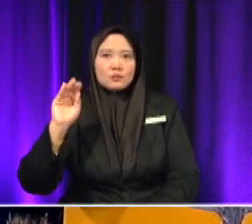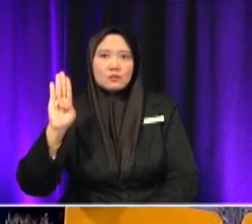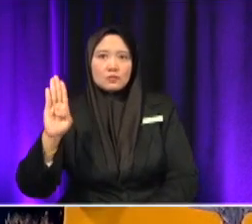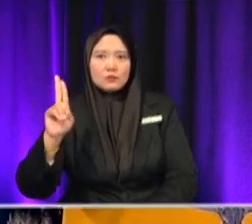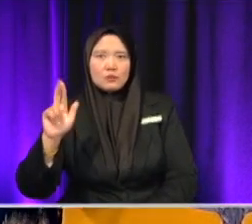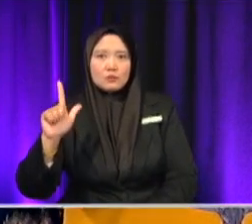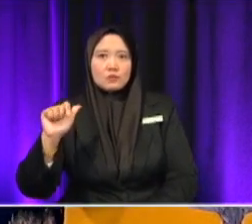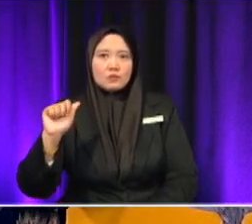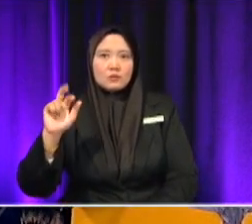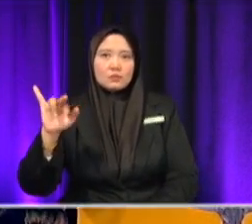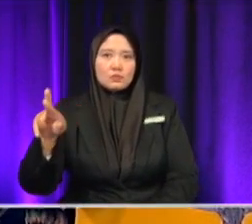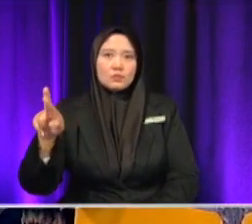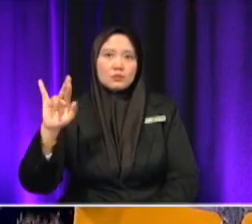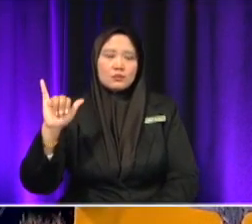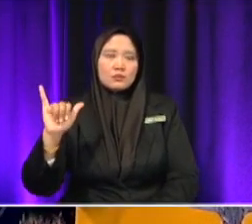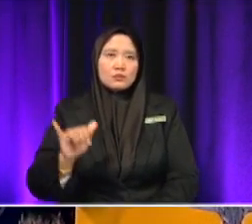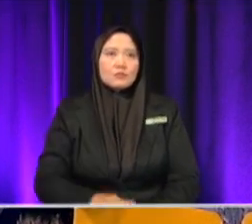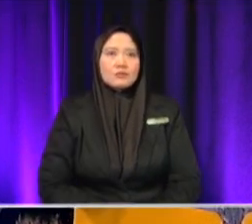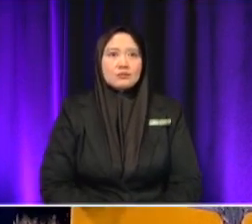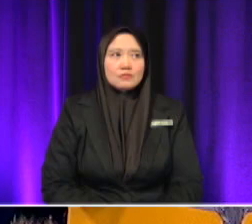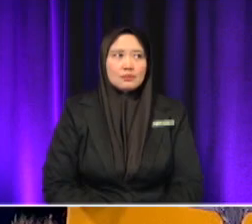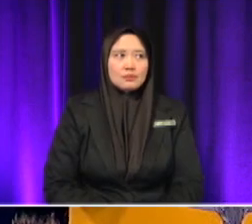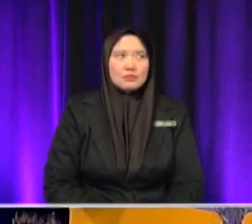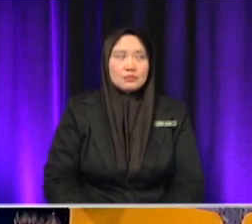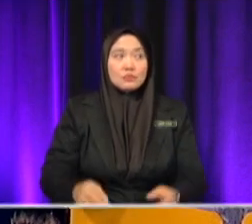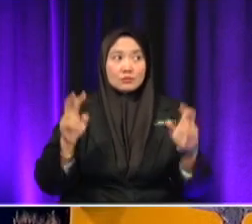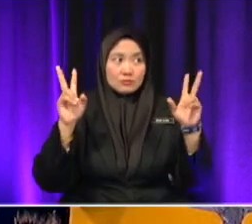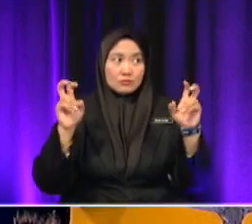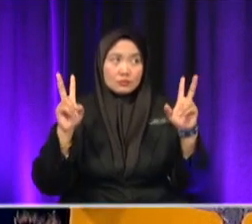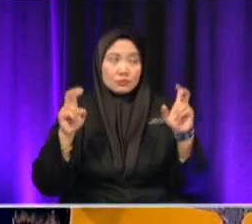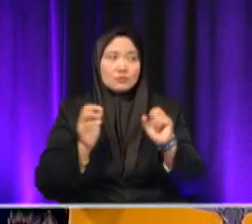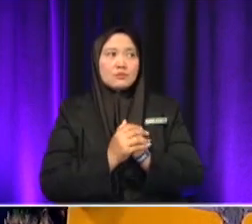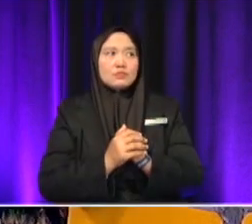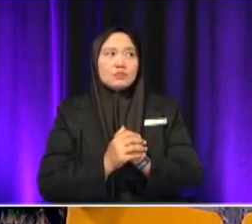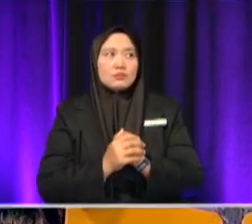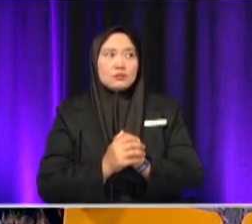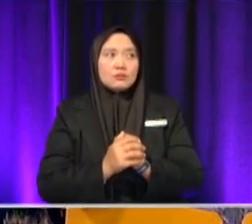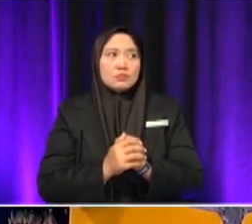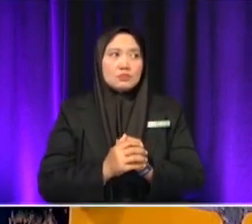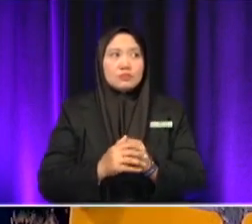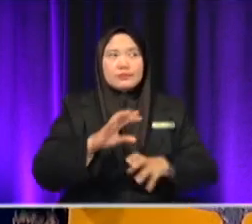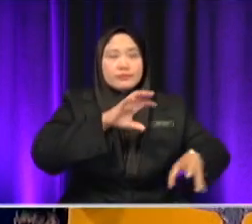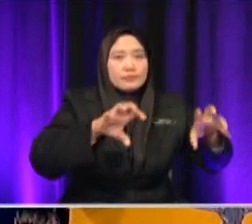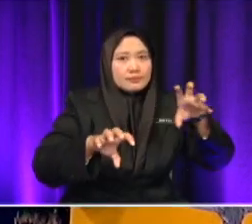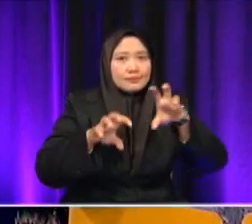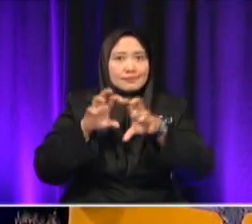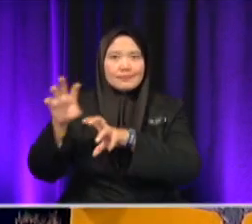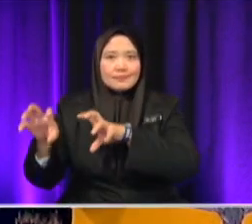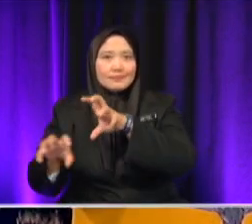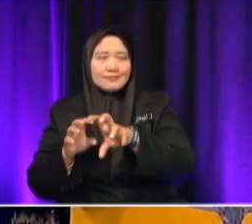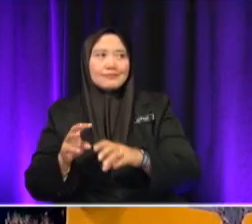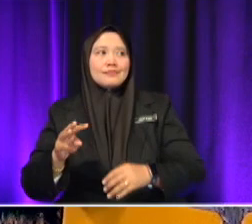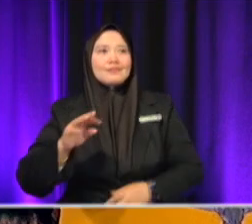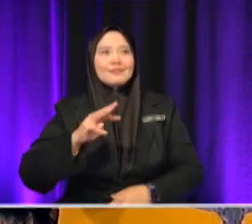theme of our lesson today, which is helping others. Okay, we've entitled the game as Unscramble Me.